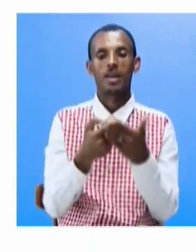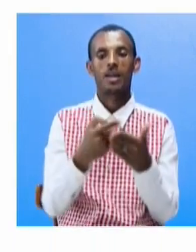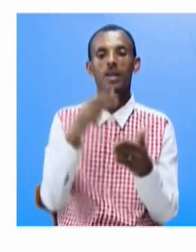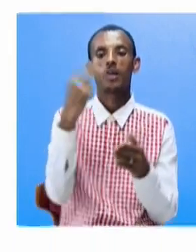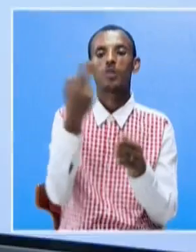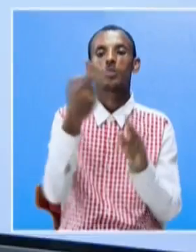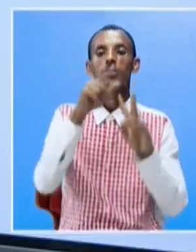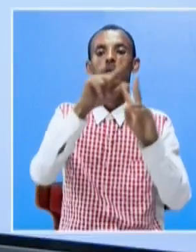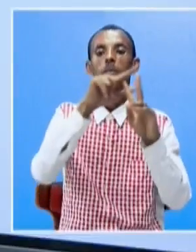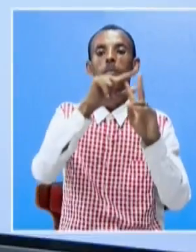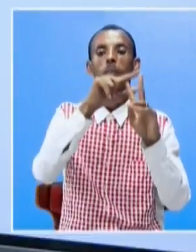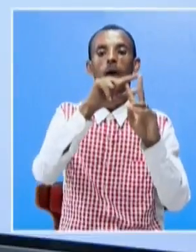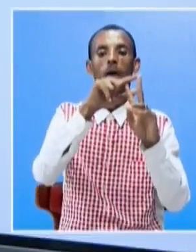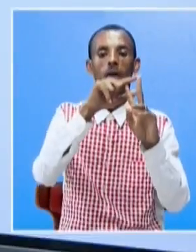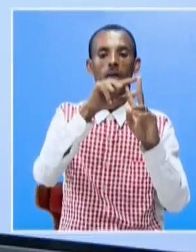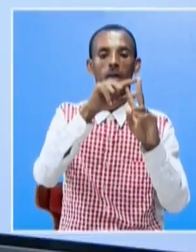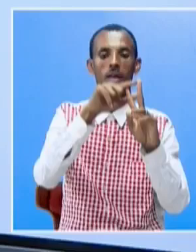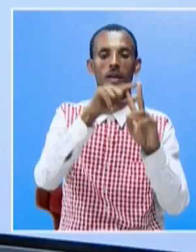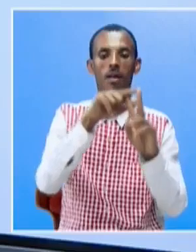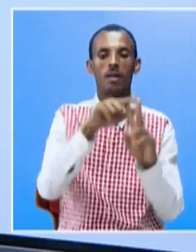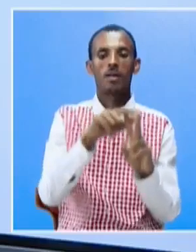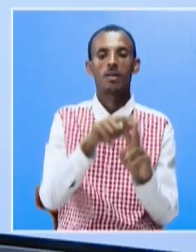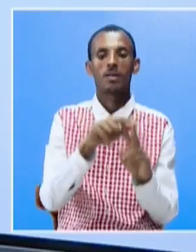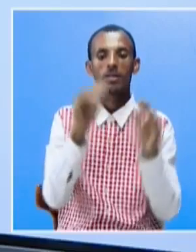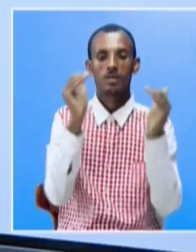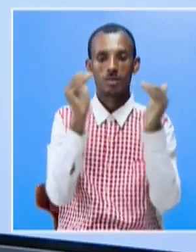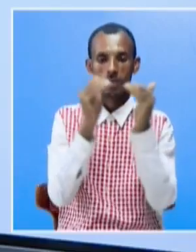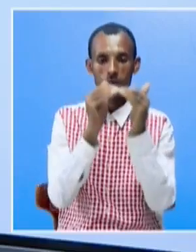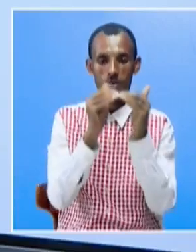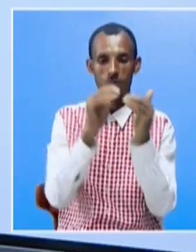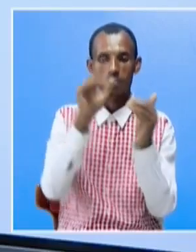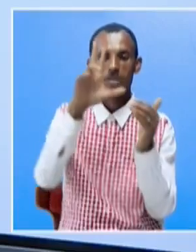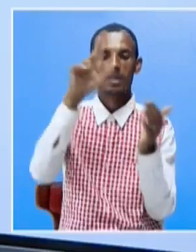pi to be this